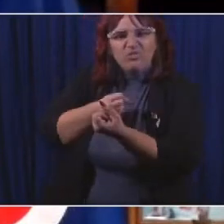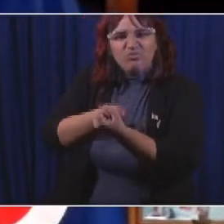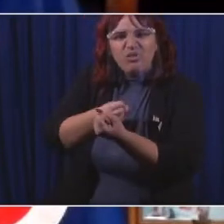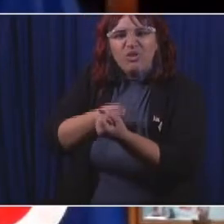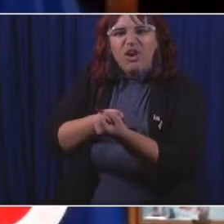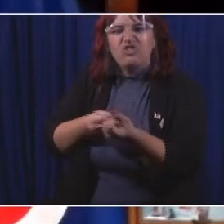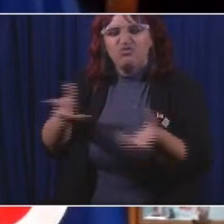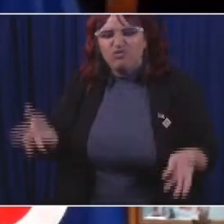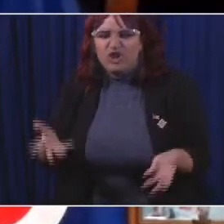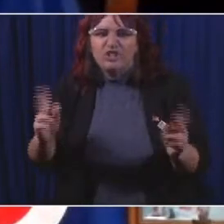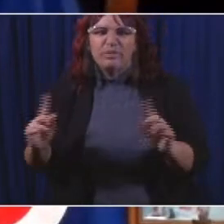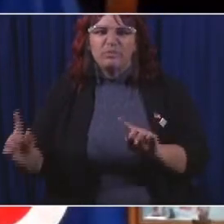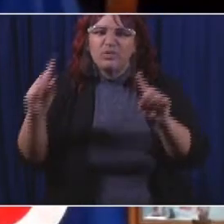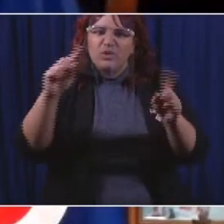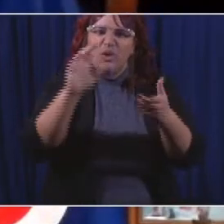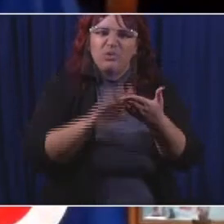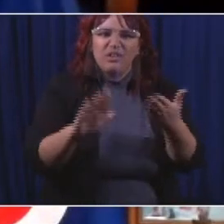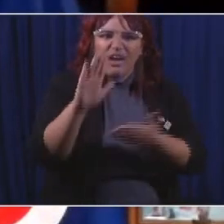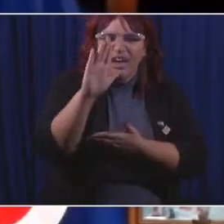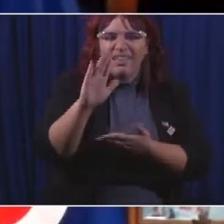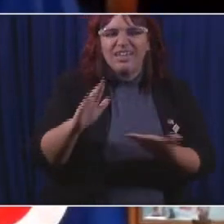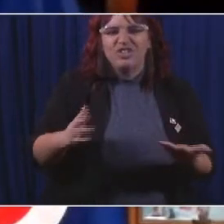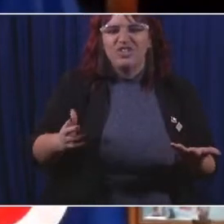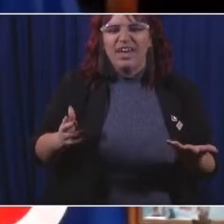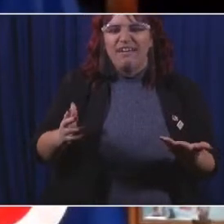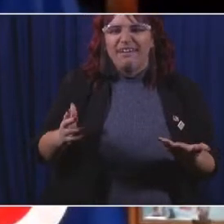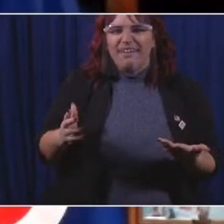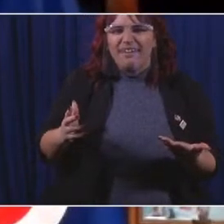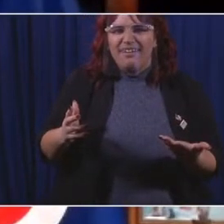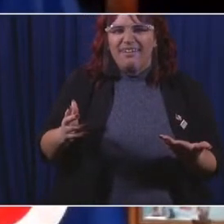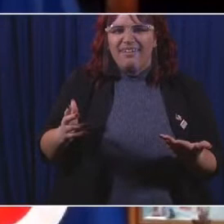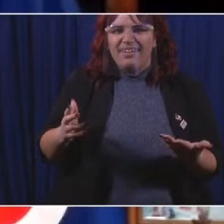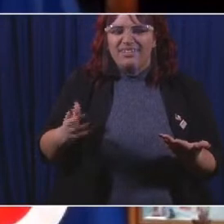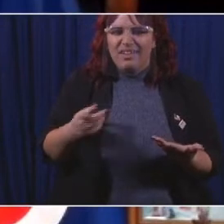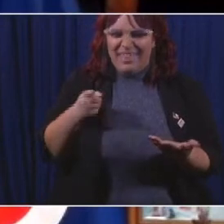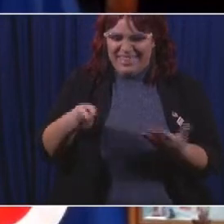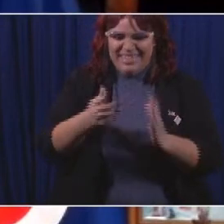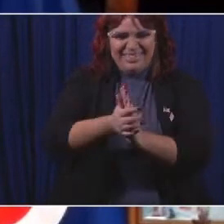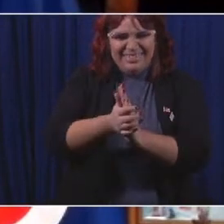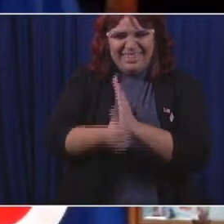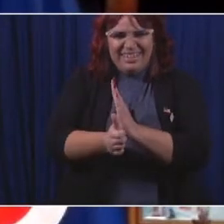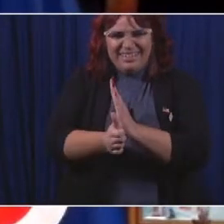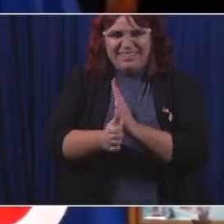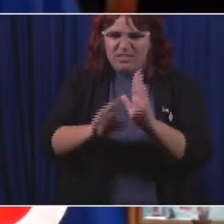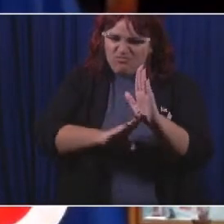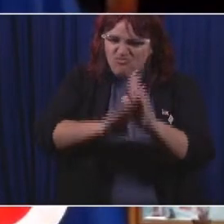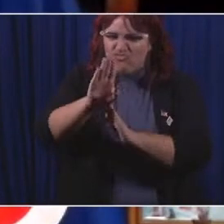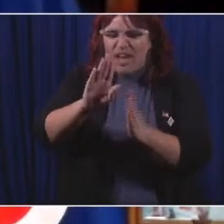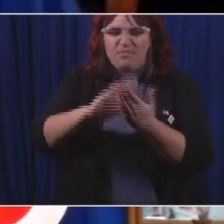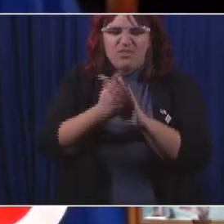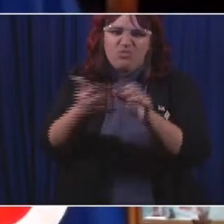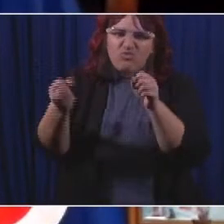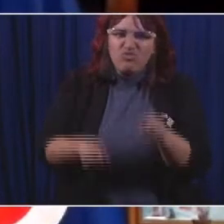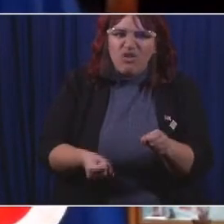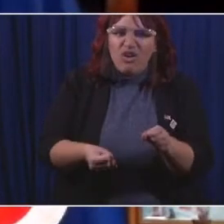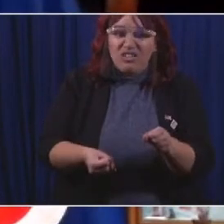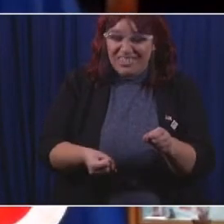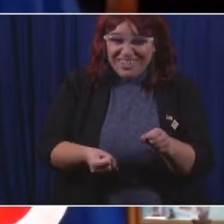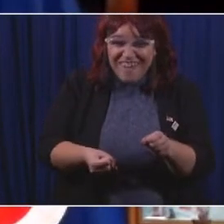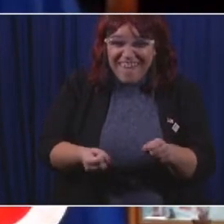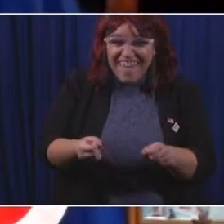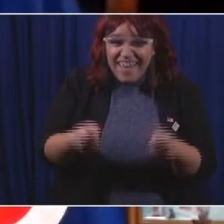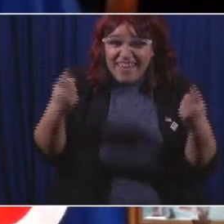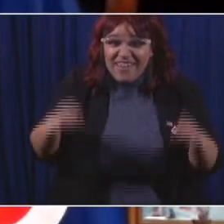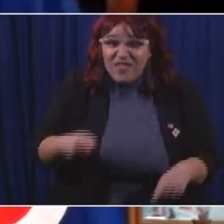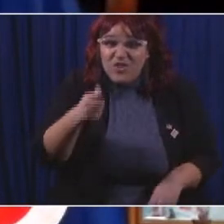to college in Ohio and be able to develop these backgrounds and skills. So if you want to be the people like